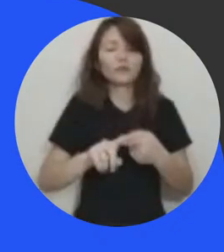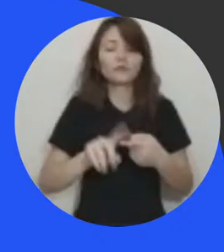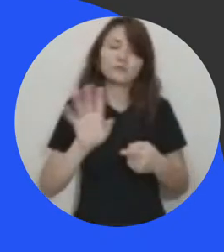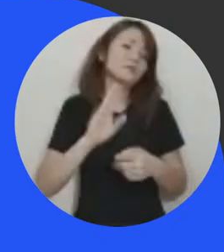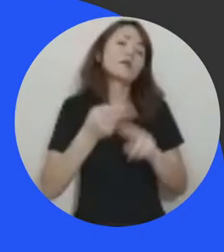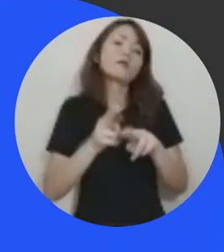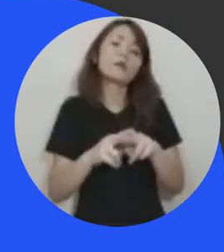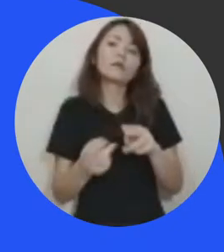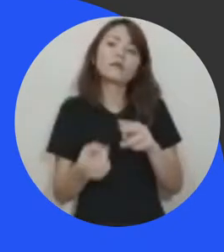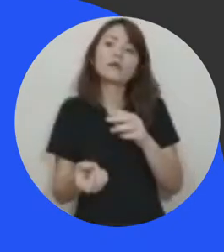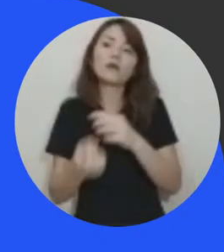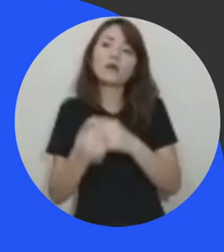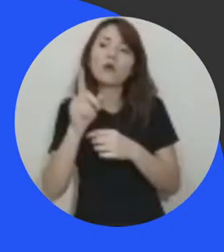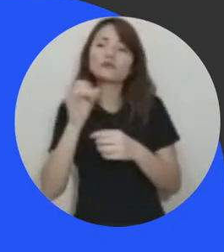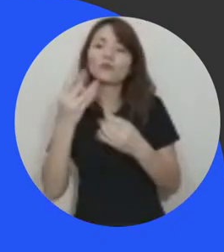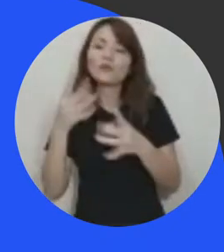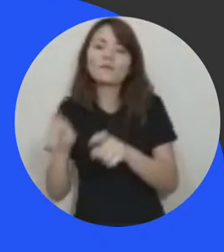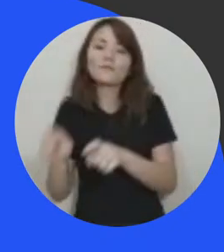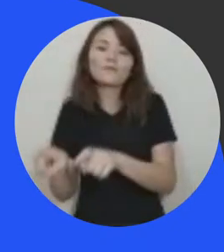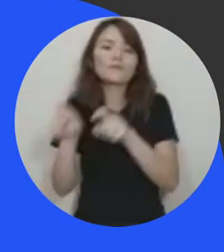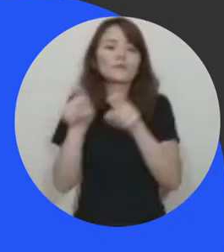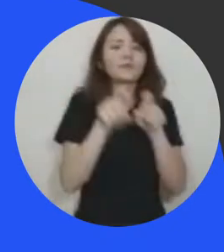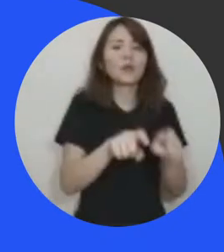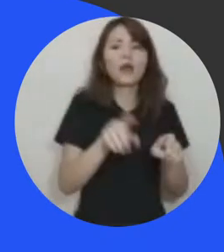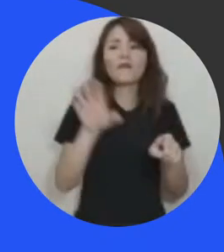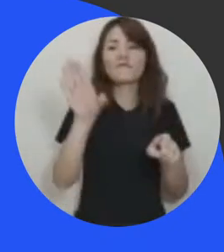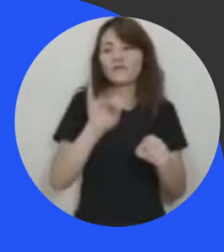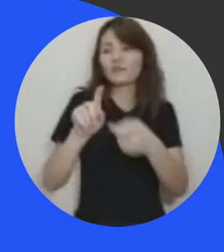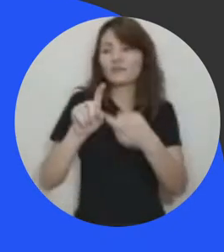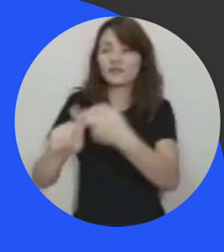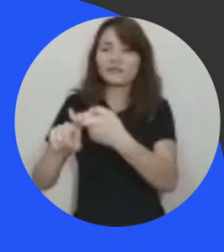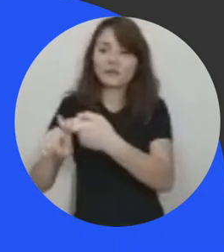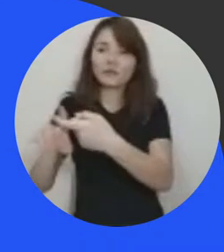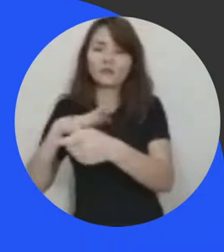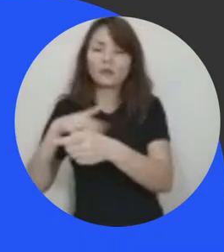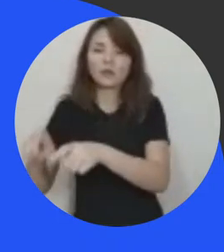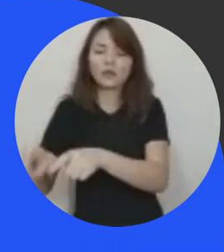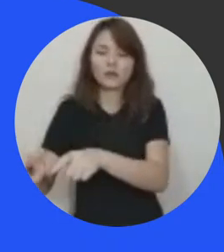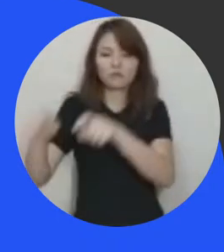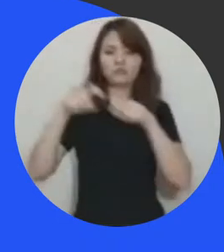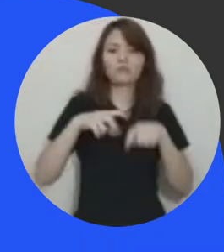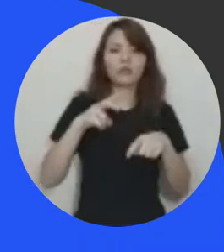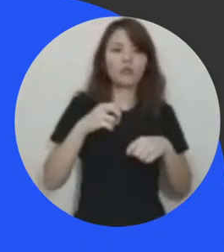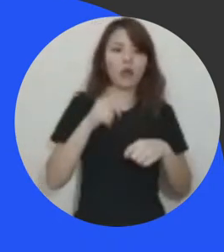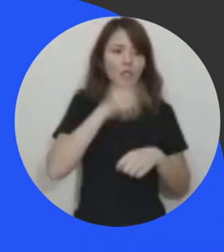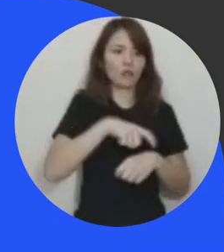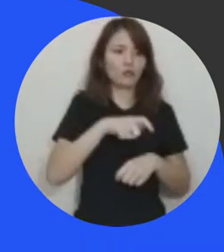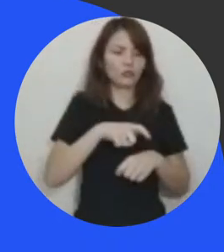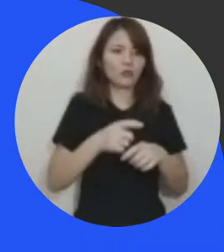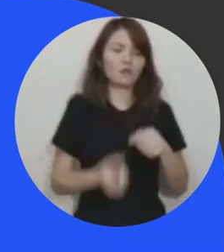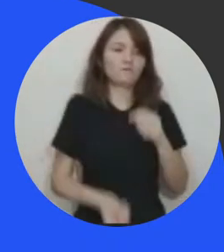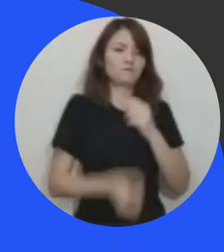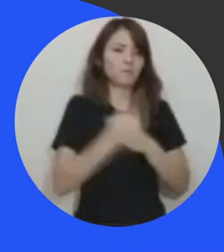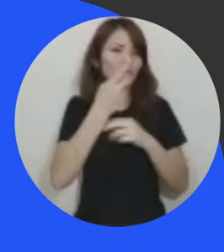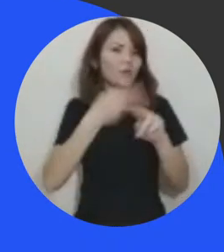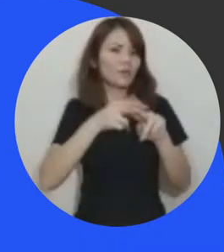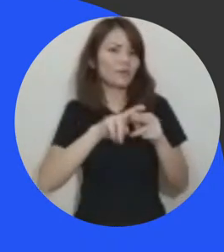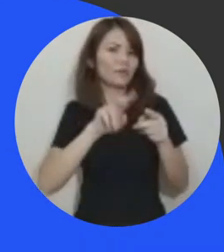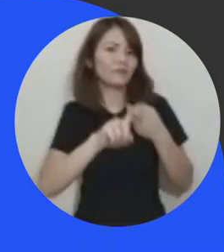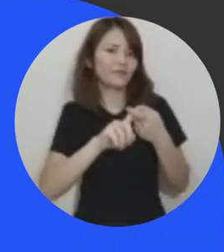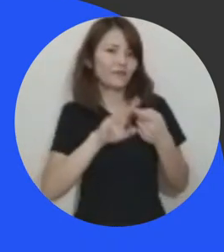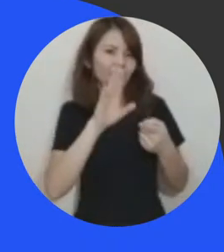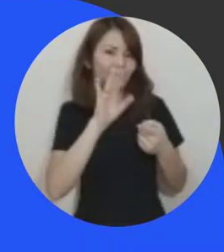jumped into humans where it's able to cause disease. And there's lots of history of diseases being able to do this, and so we are